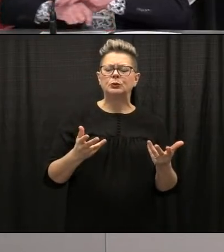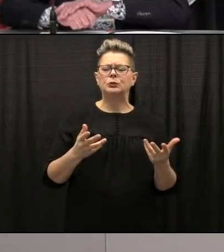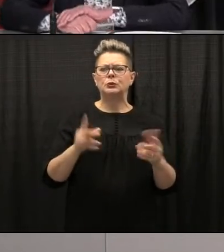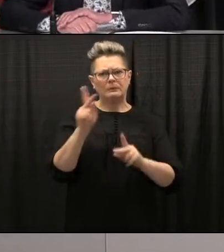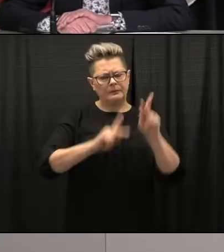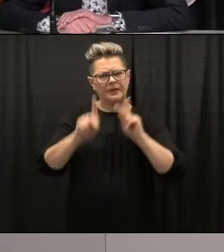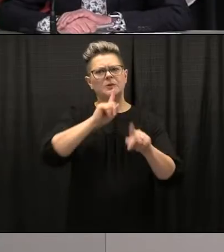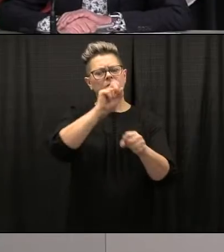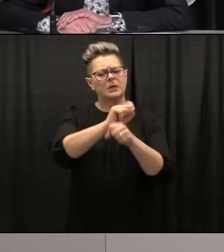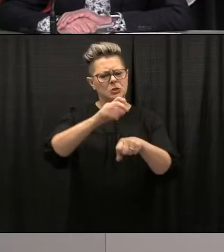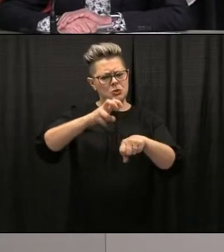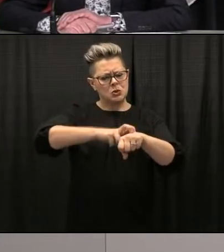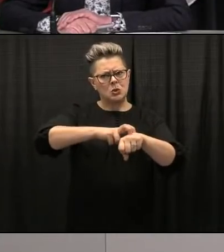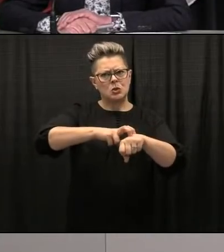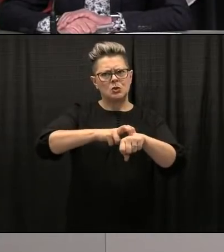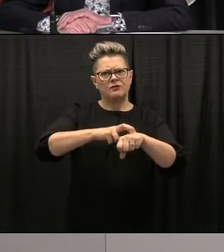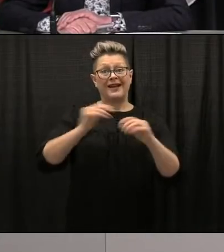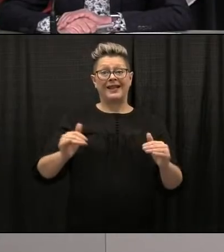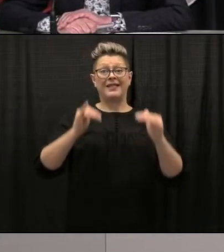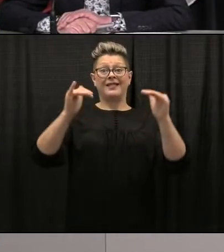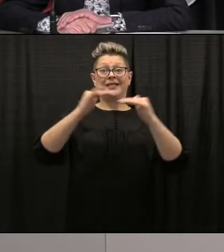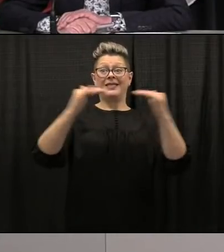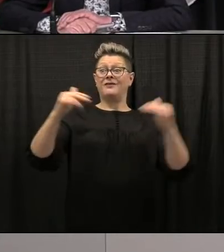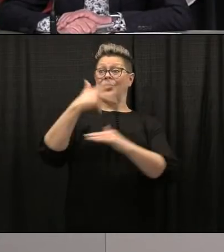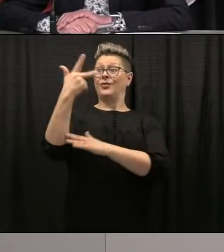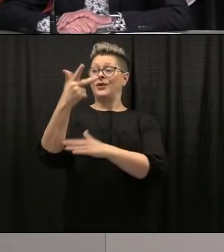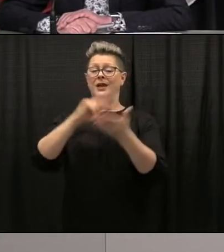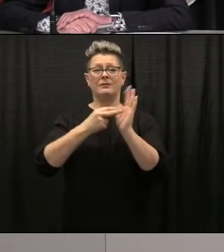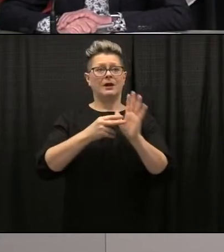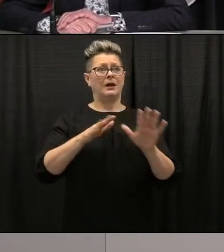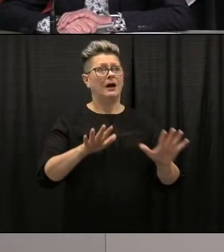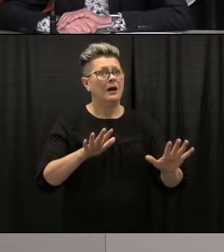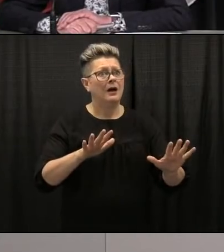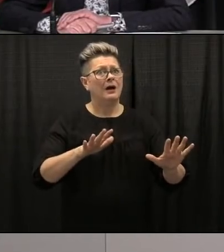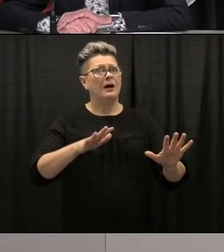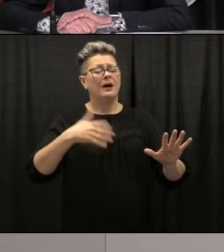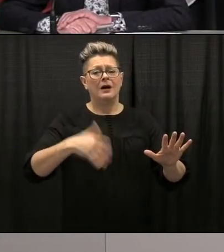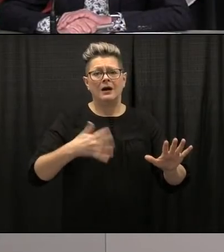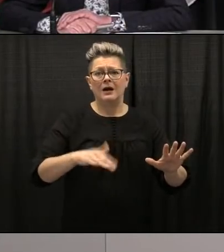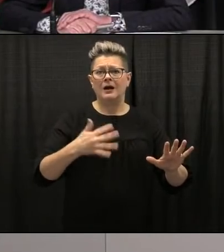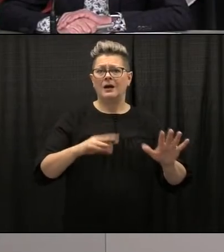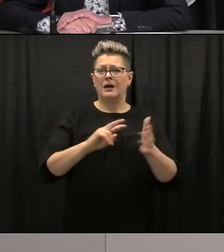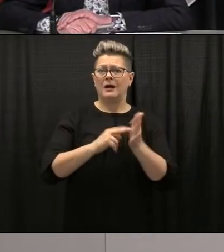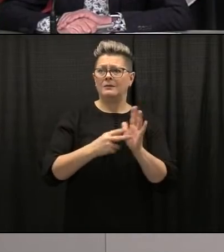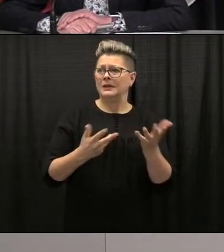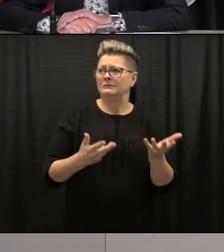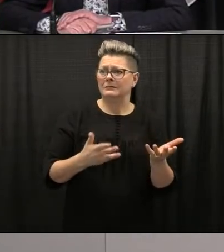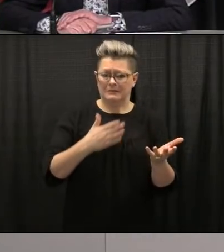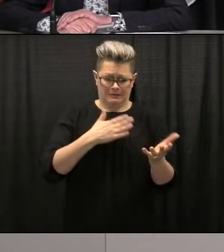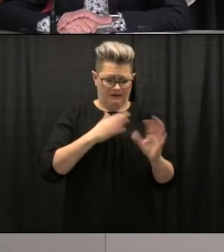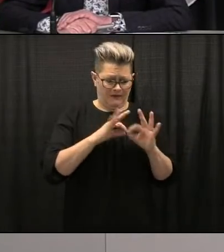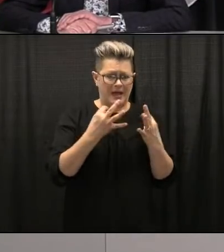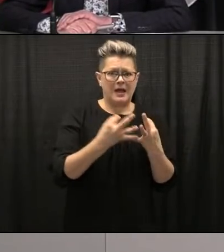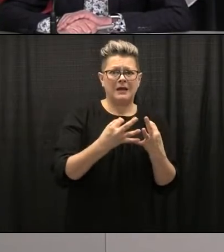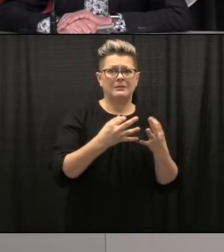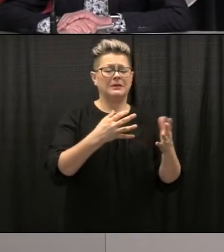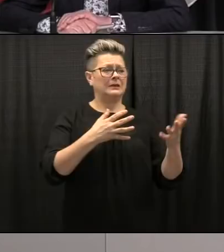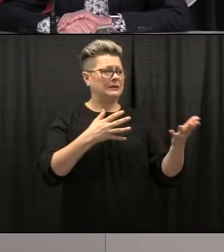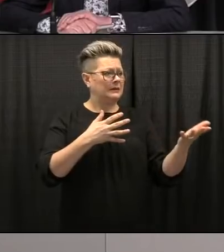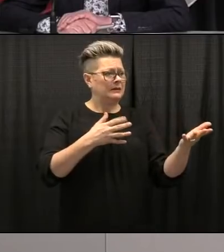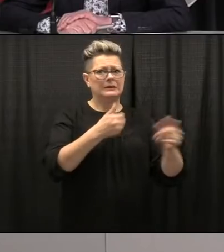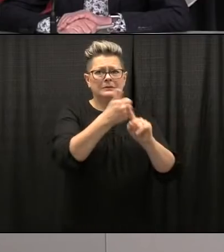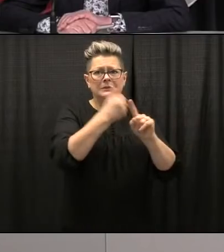nervous about continuing to open up is going to mean more cases, and especially that they or their loved ones who might have underlying